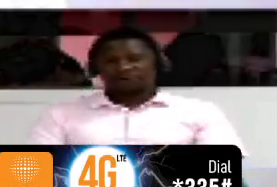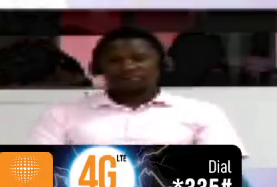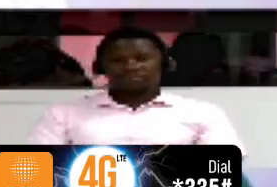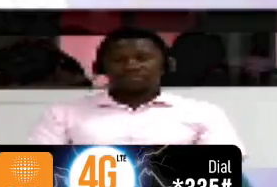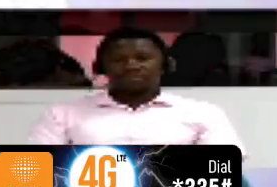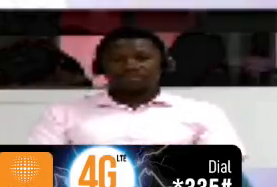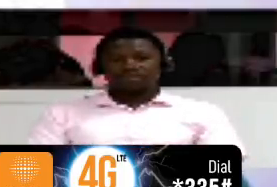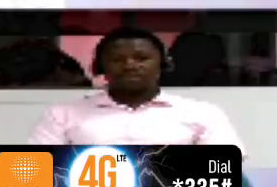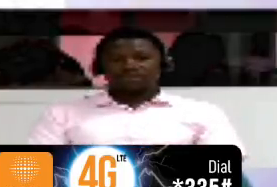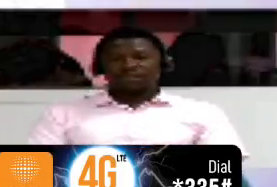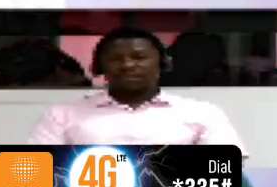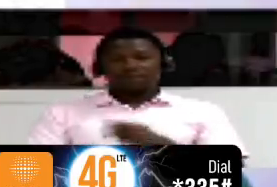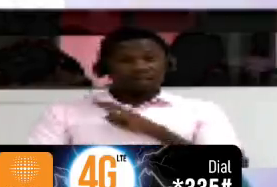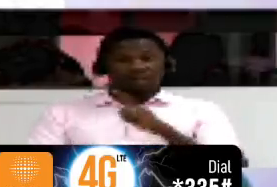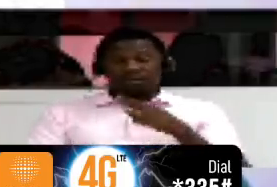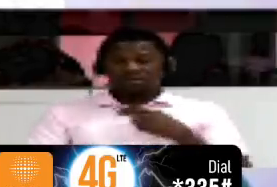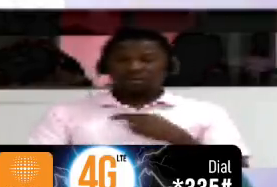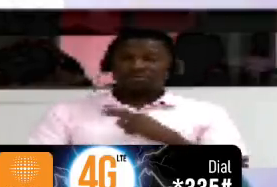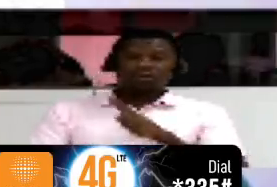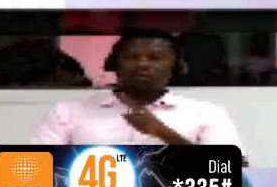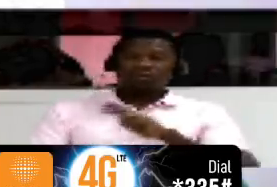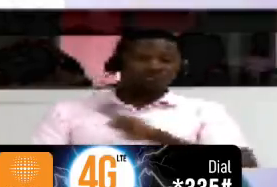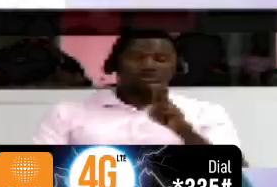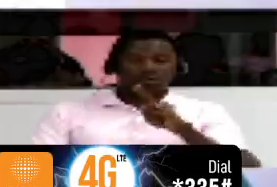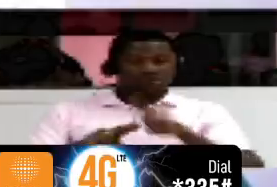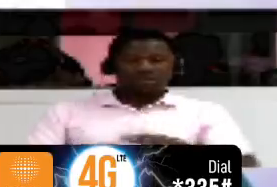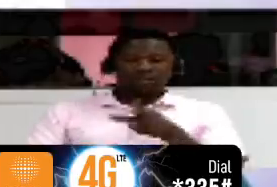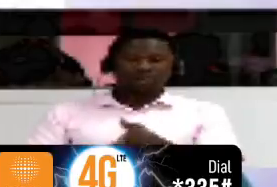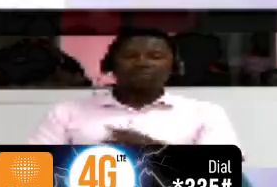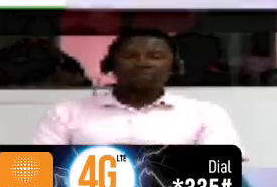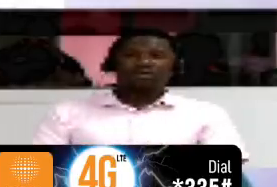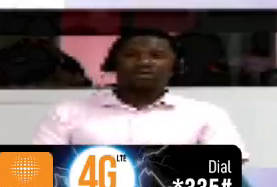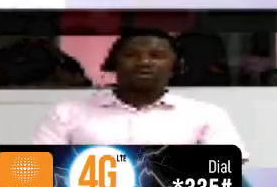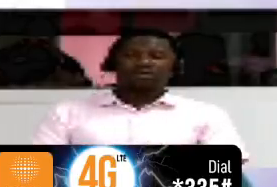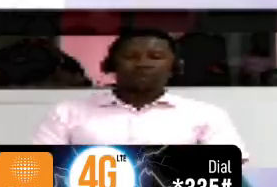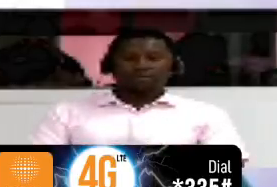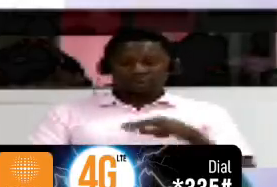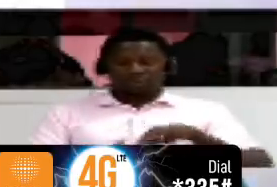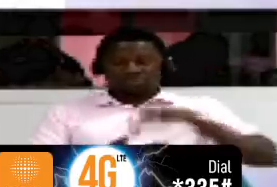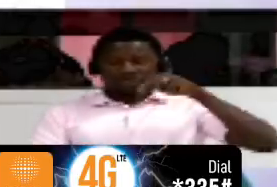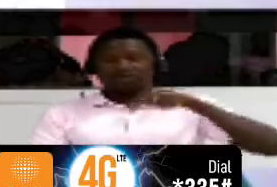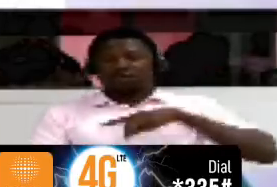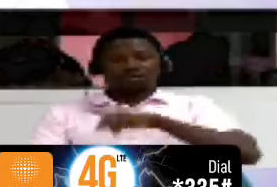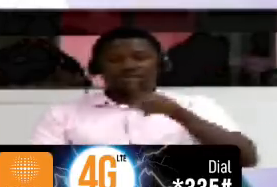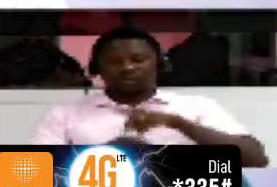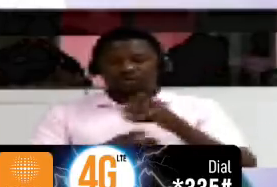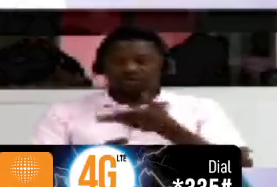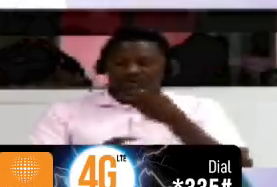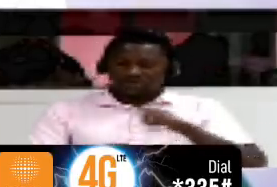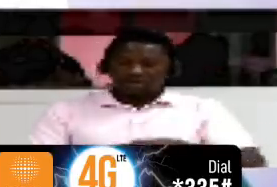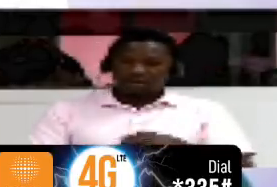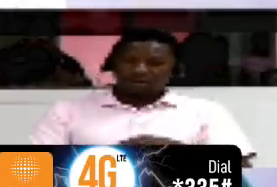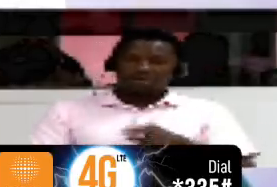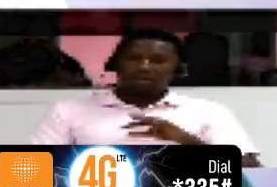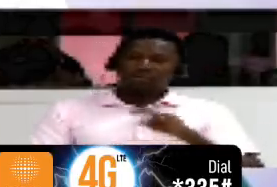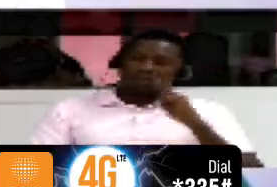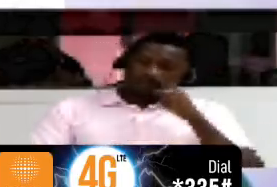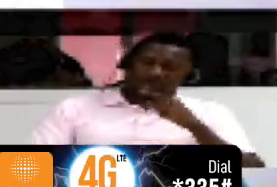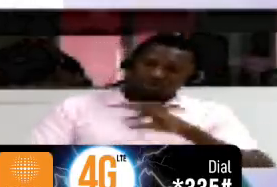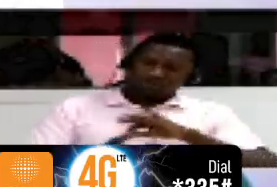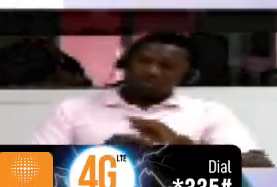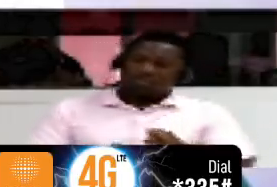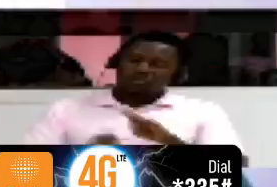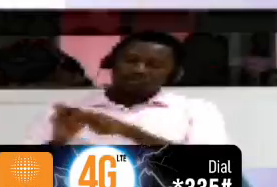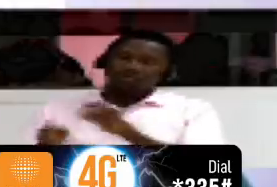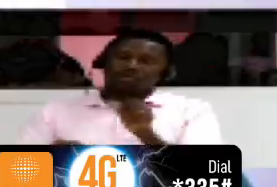And then he insisted that he will not sit there. And then he got up from where he was, trying to move to